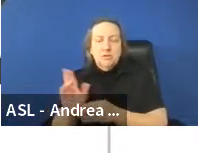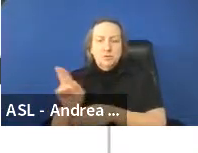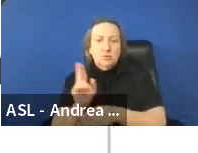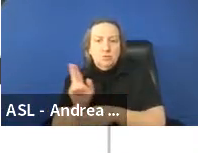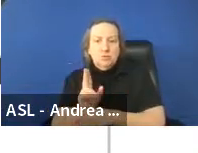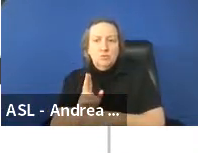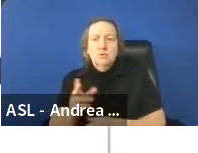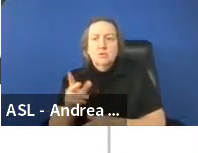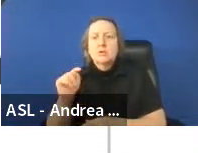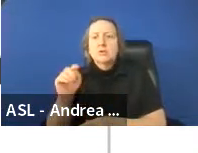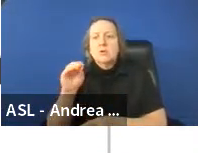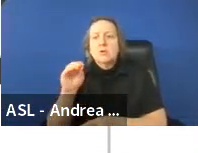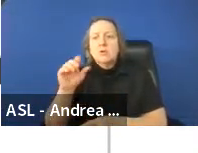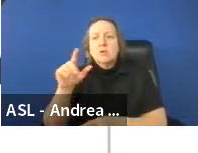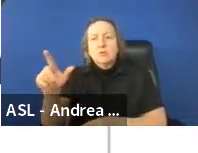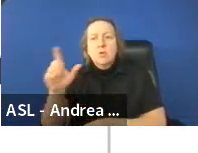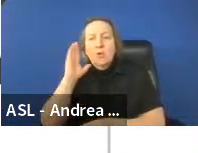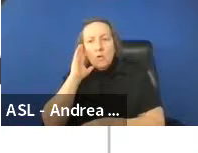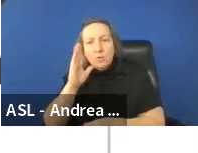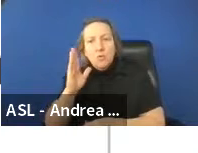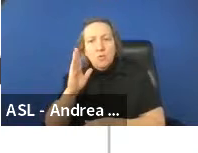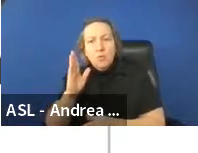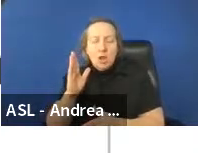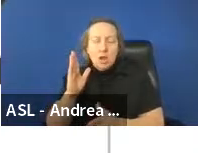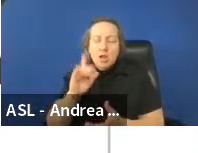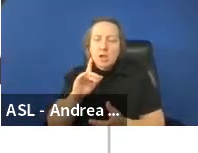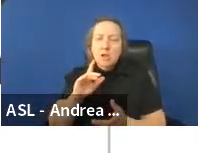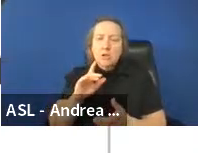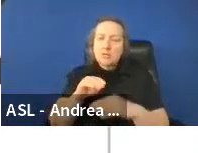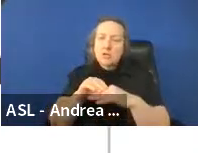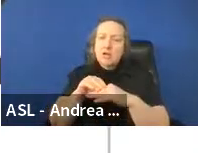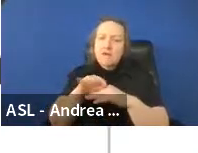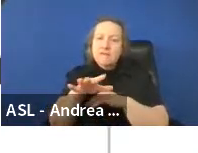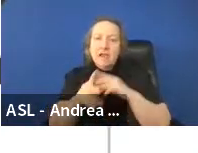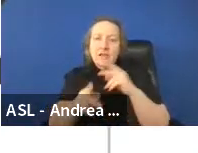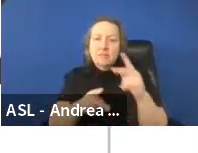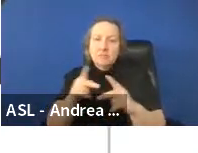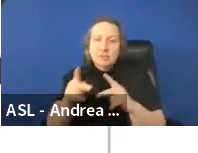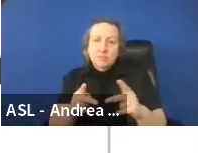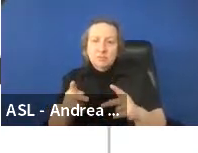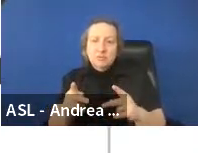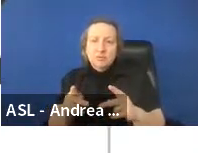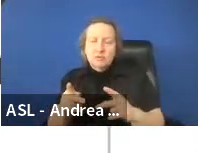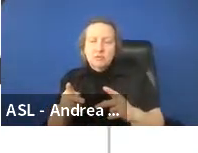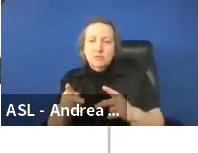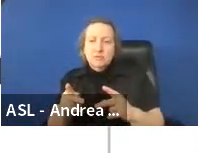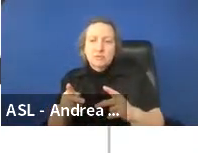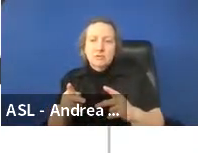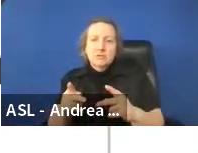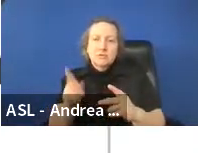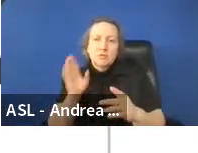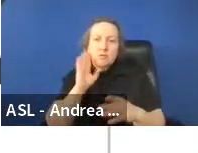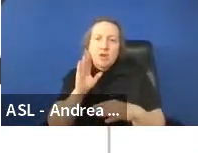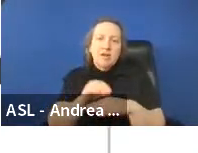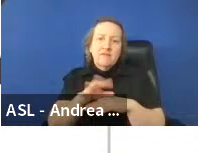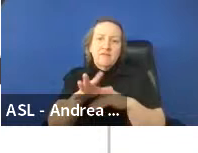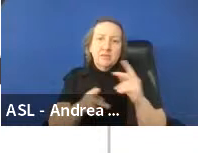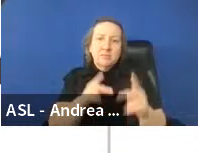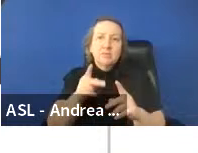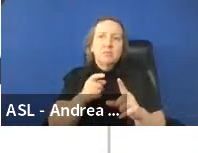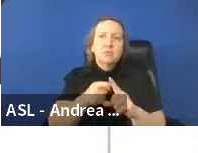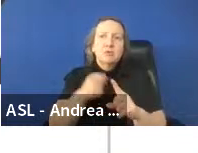tolling will move people or not, because again, those aren't decisions that we get to make, move people from